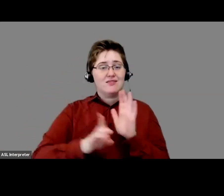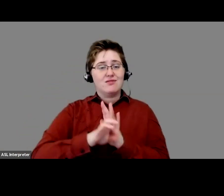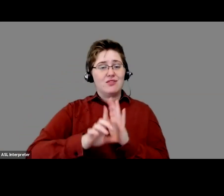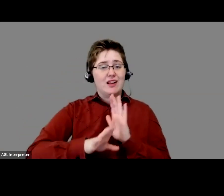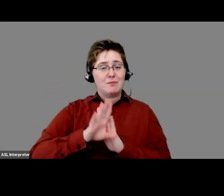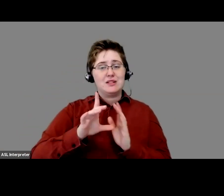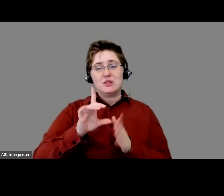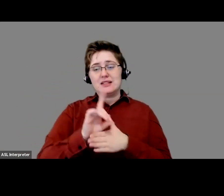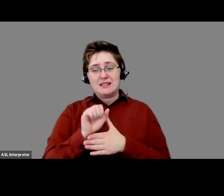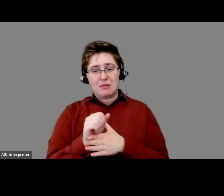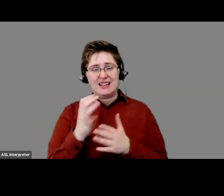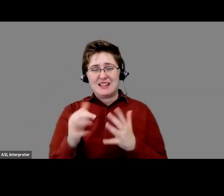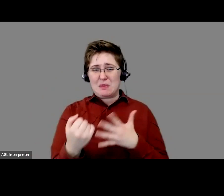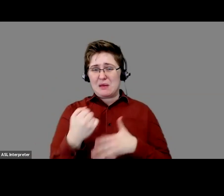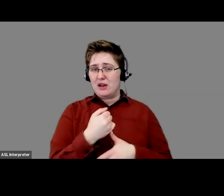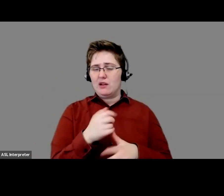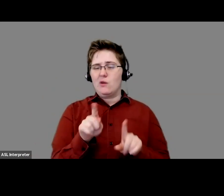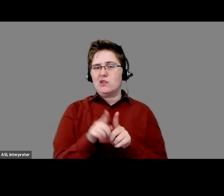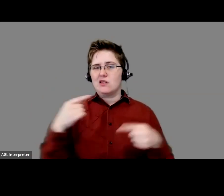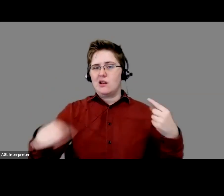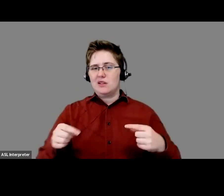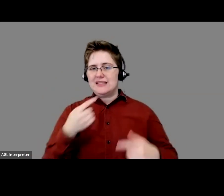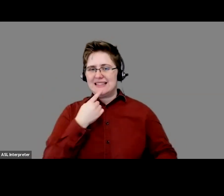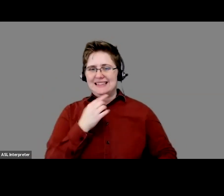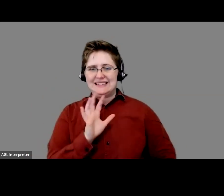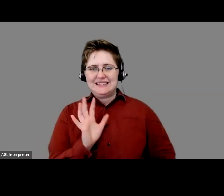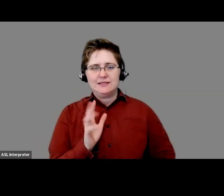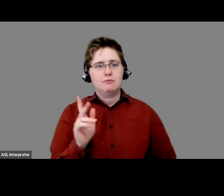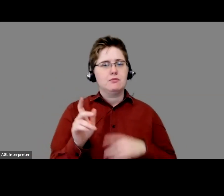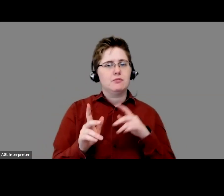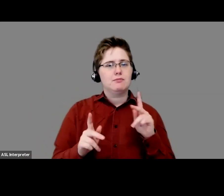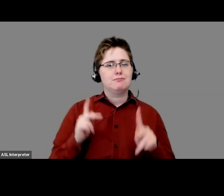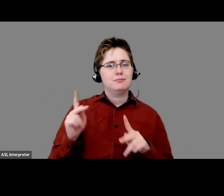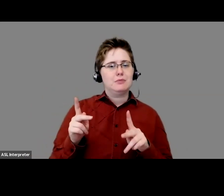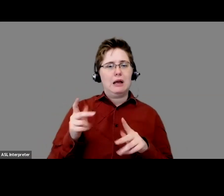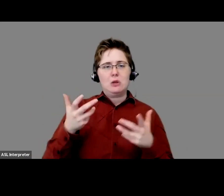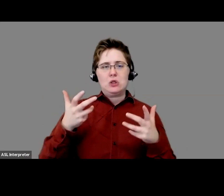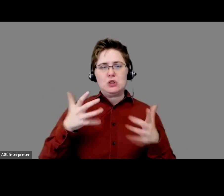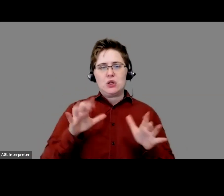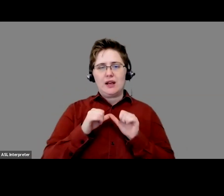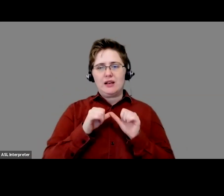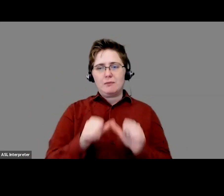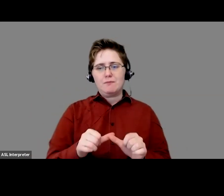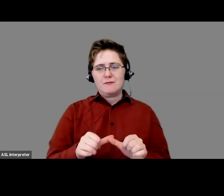being priority. There's also the argument that people don't want to continue